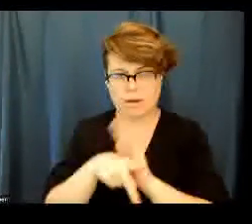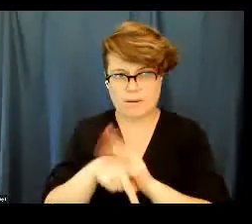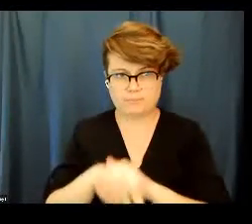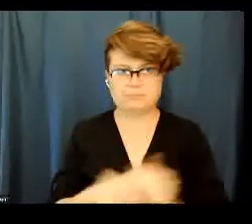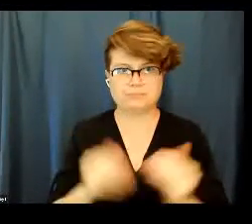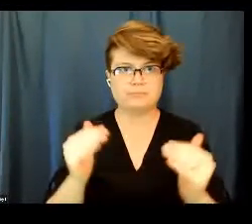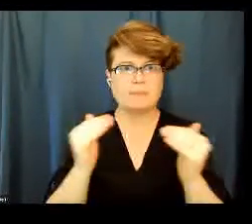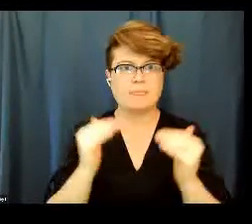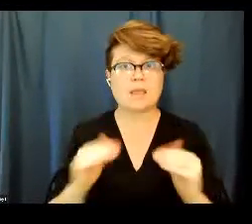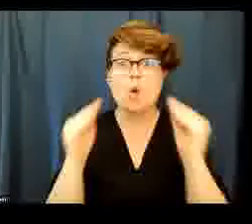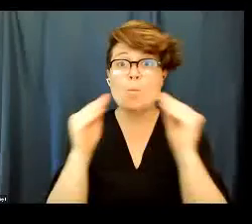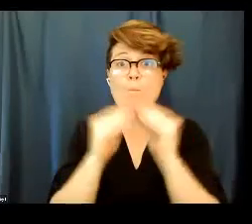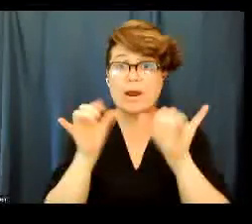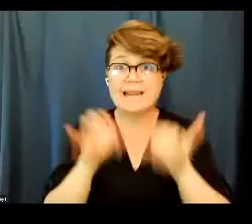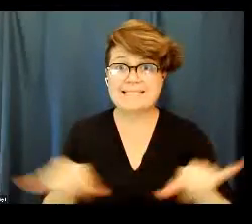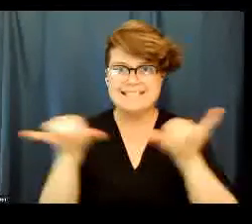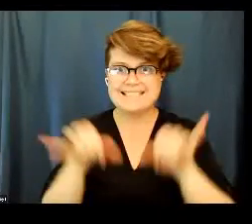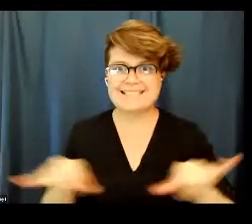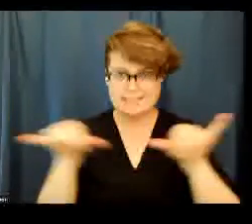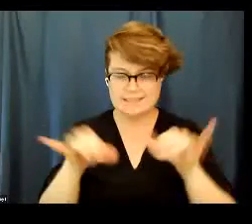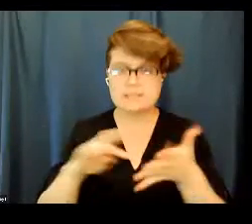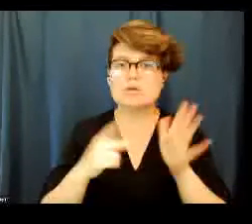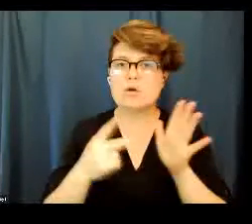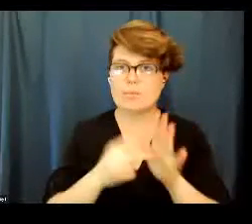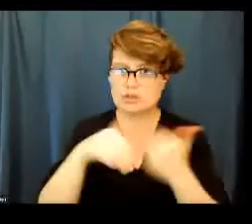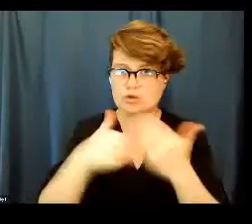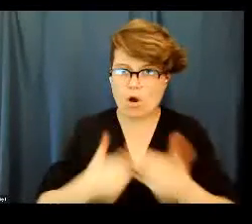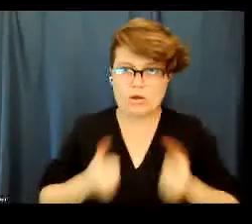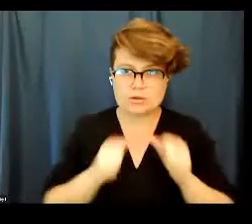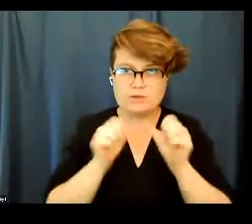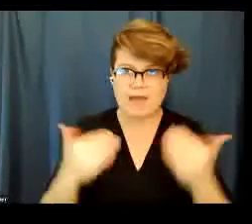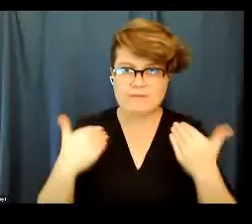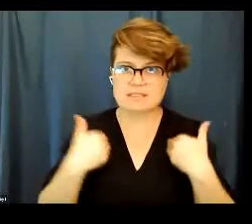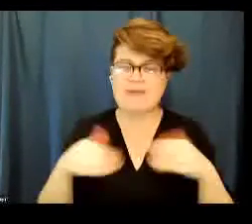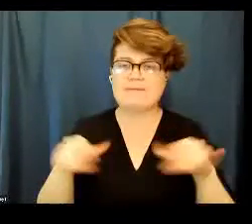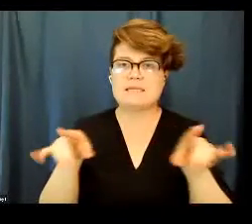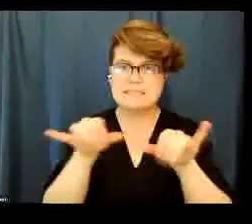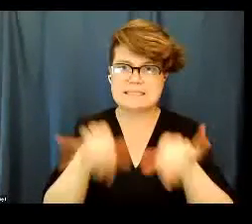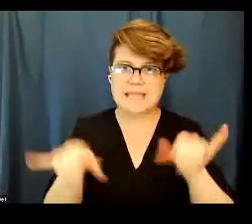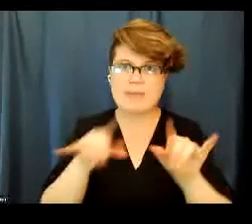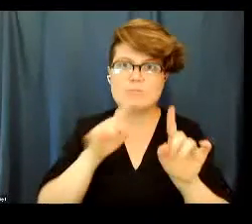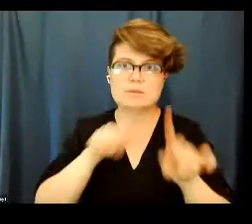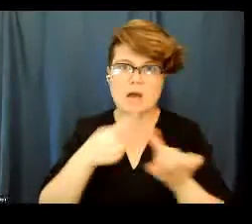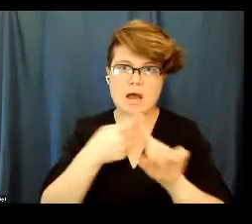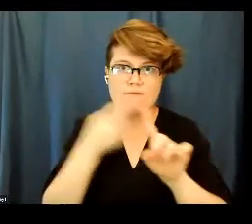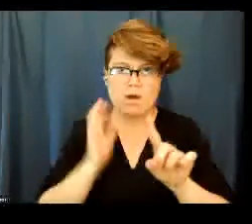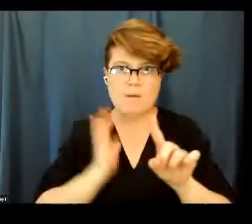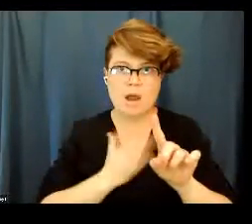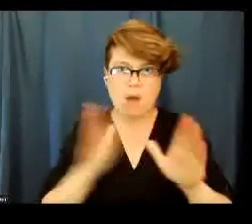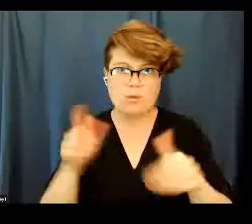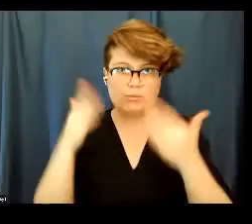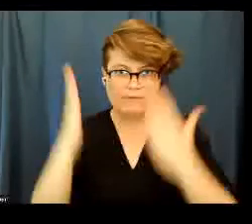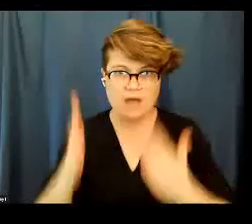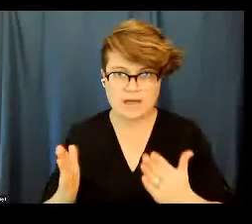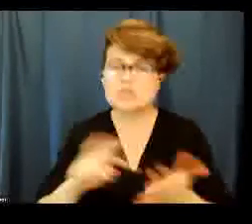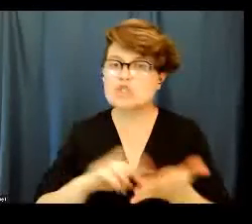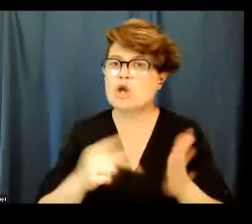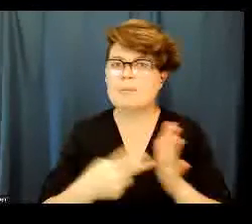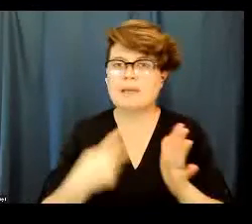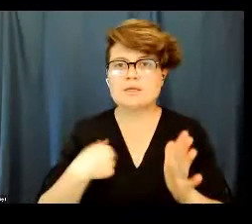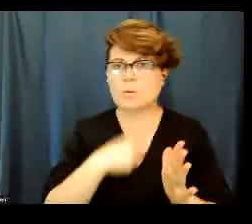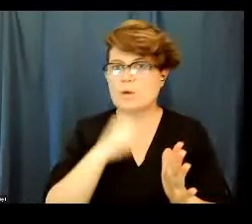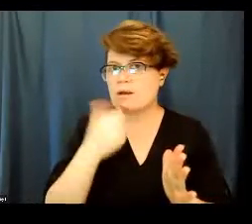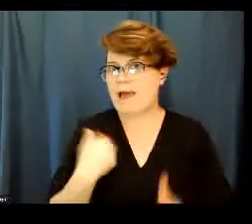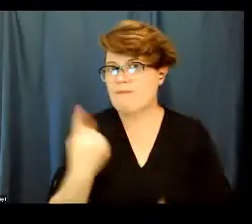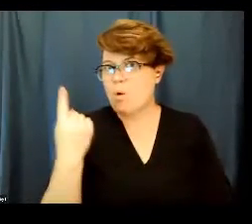all survivors are getting a similar response from all different providers, right? So we're not just getting one